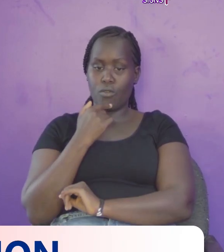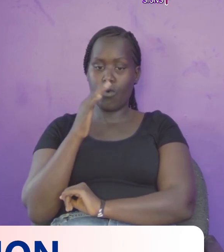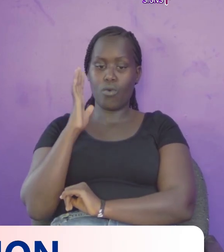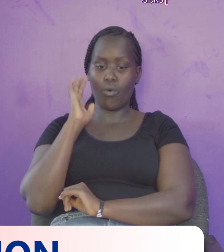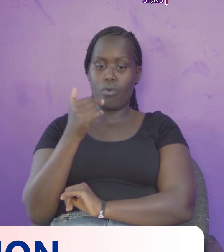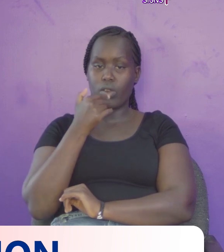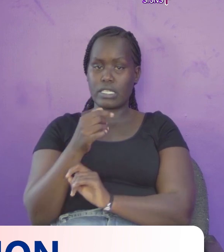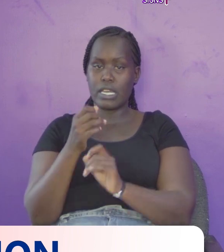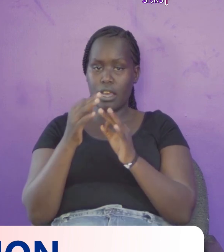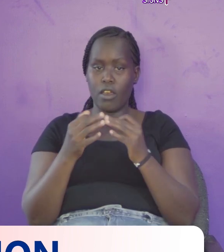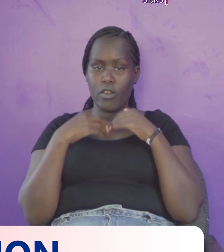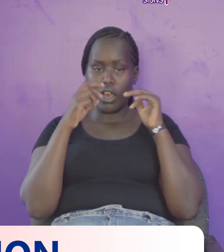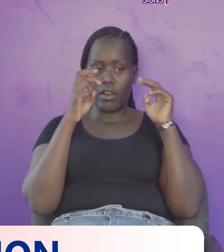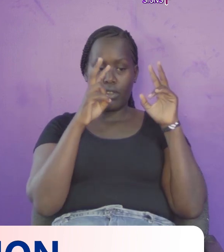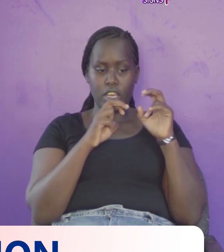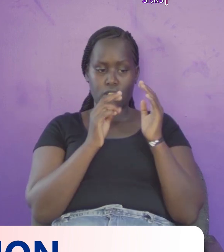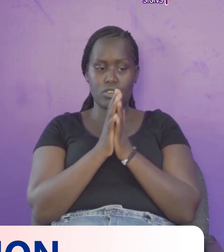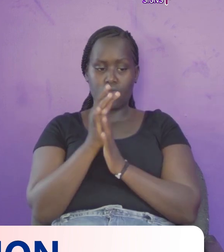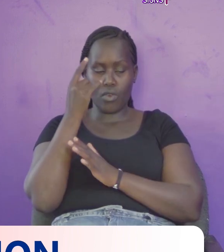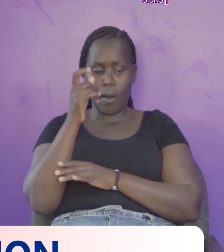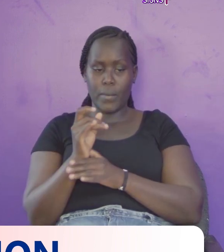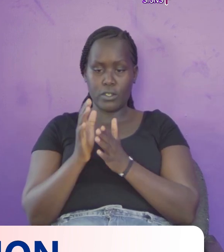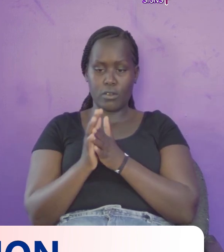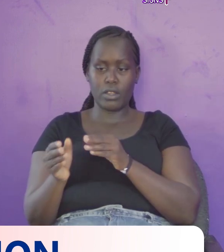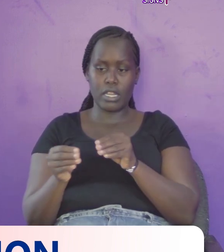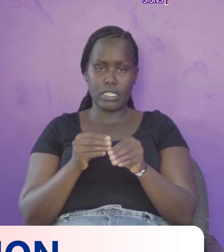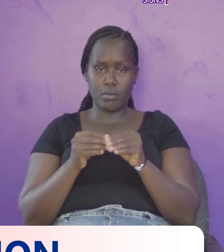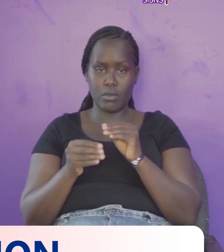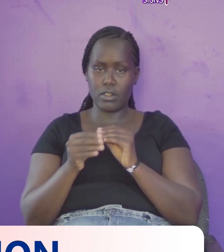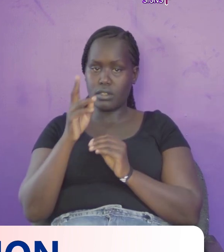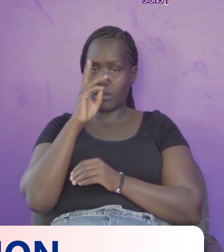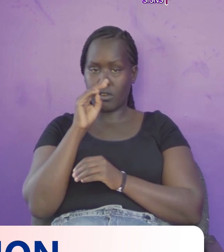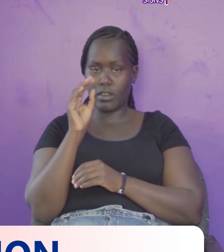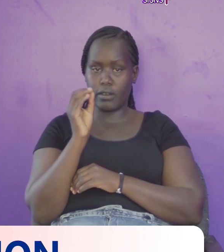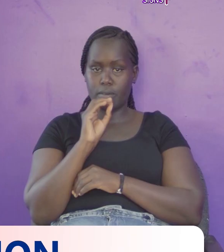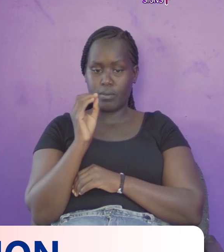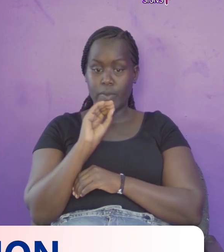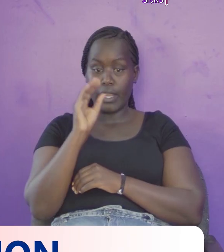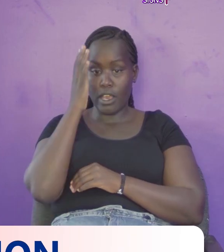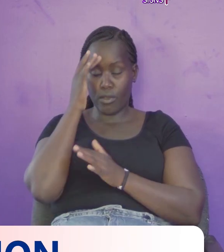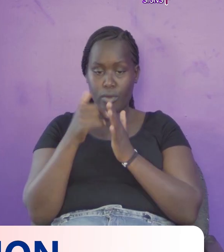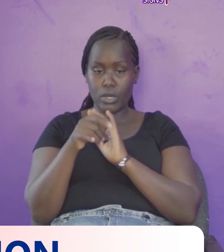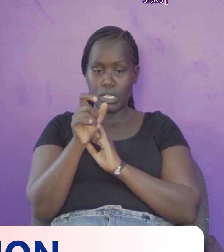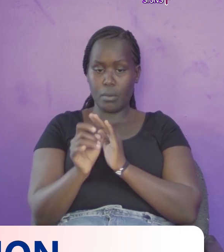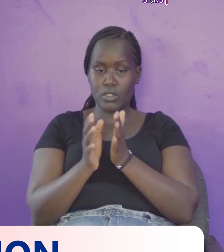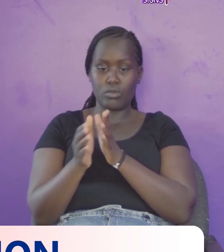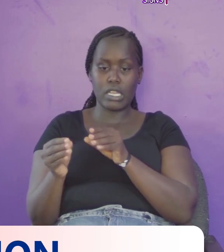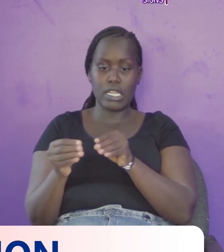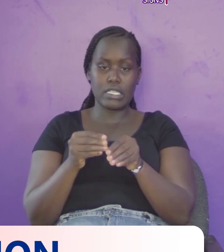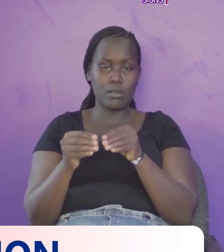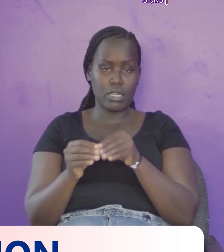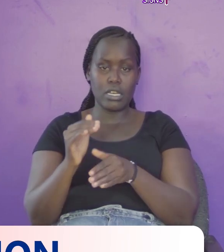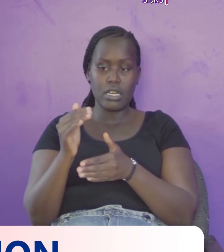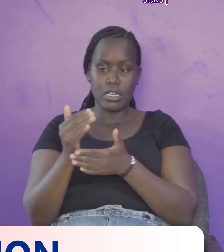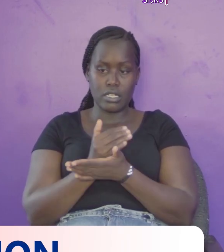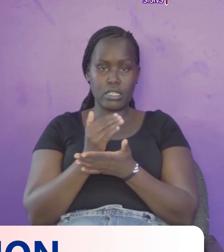when it comes to issues of persons with disabilities, no joking. Yes. Do you know that the person with disabilities, some of